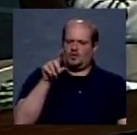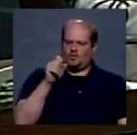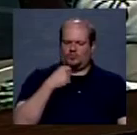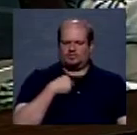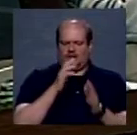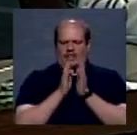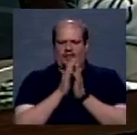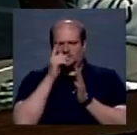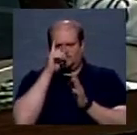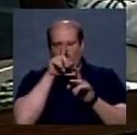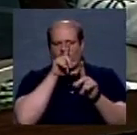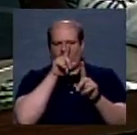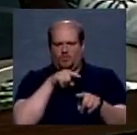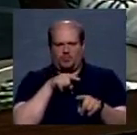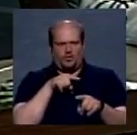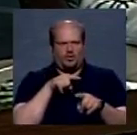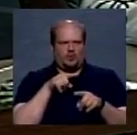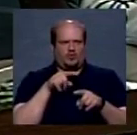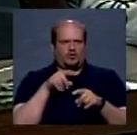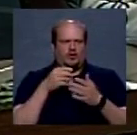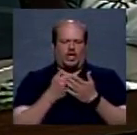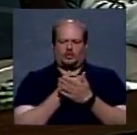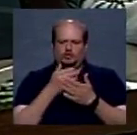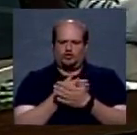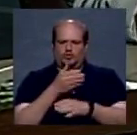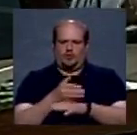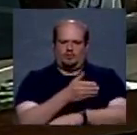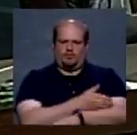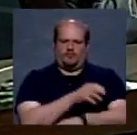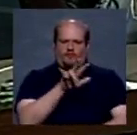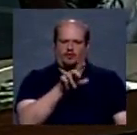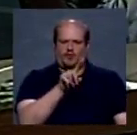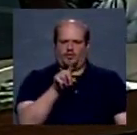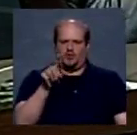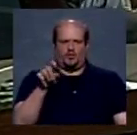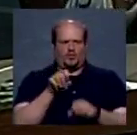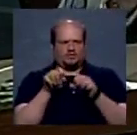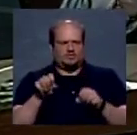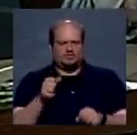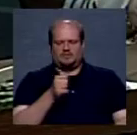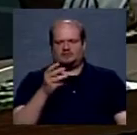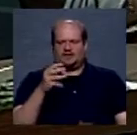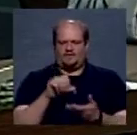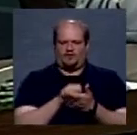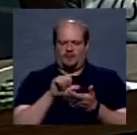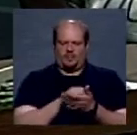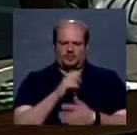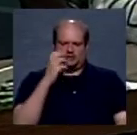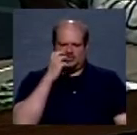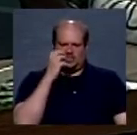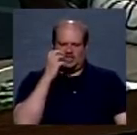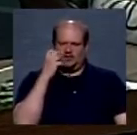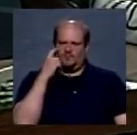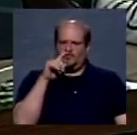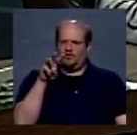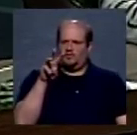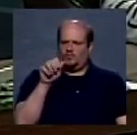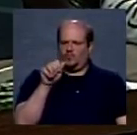for a report out of our new and improved 311 system, and it's several pages thick, just for Ward